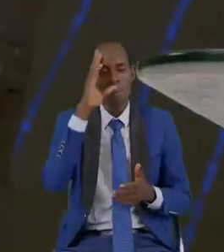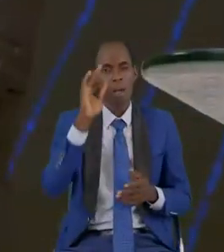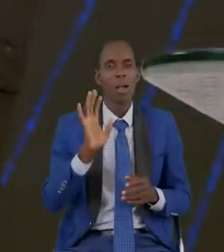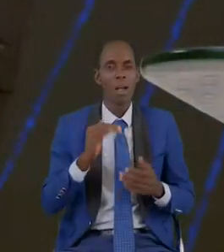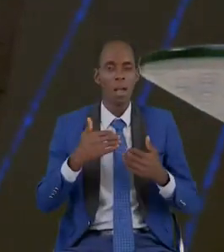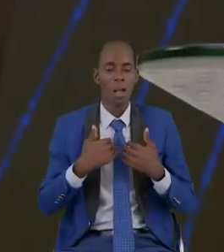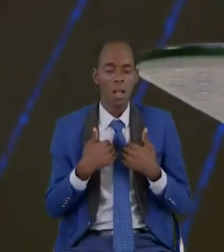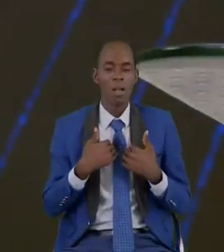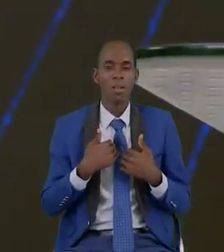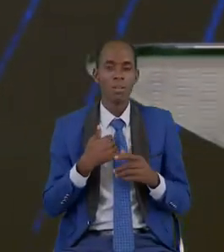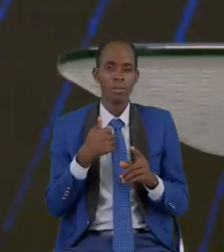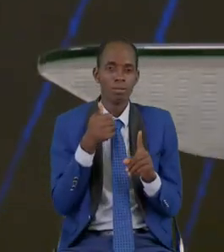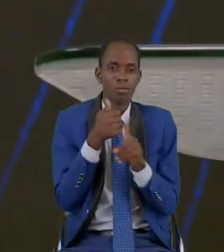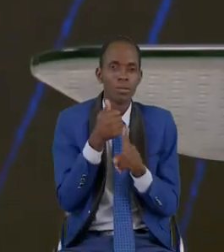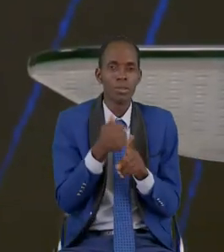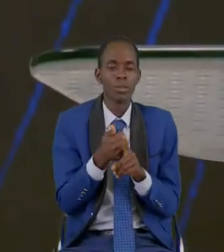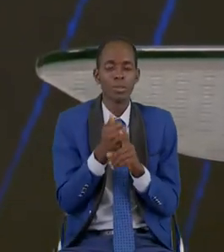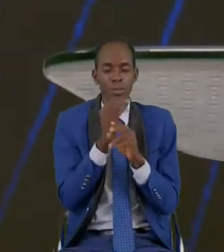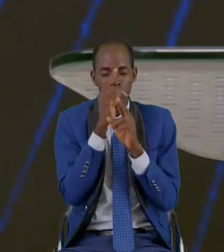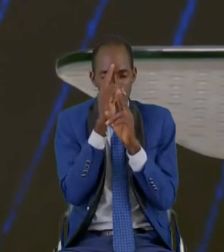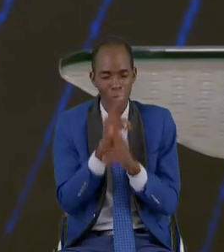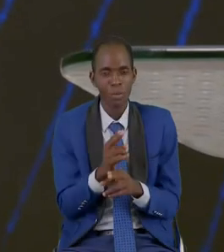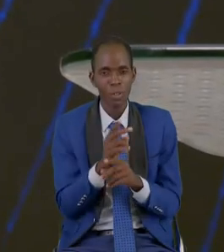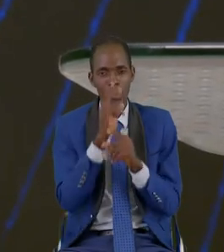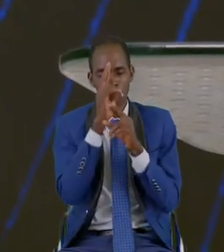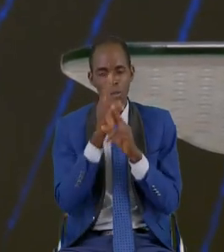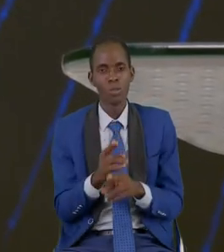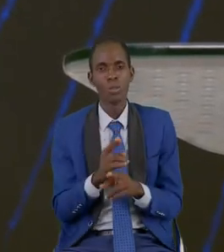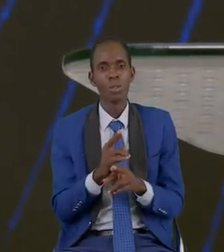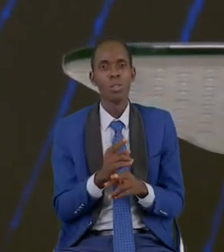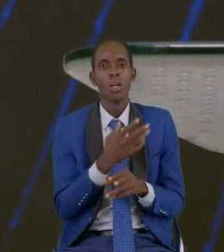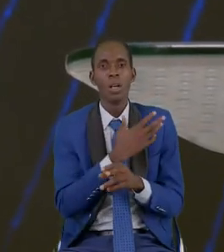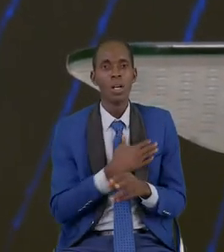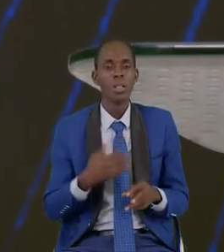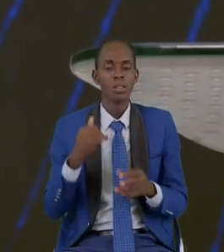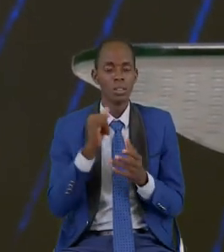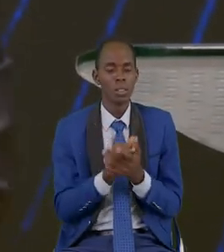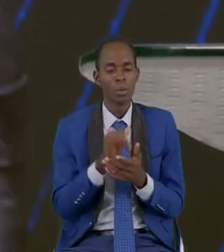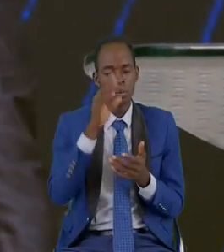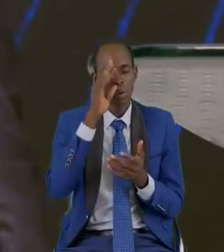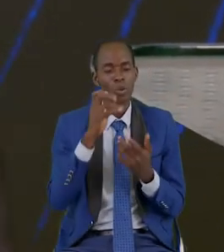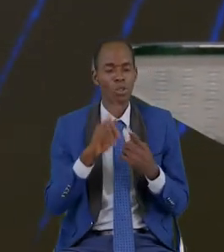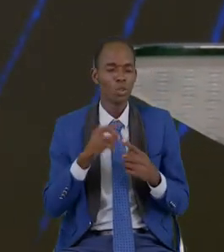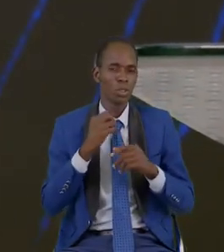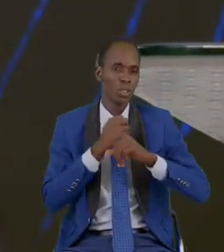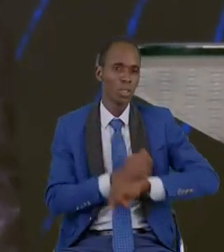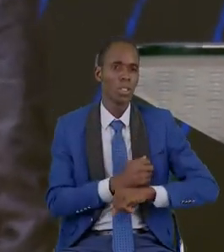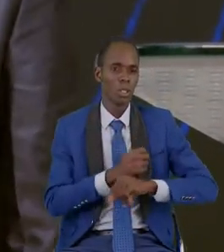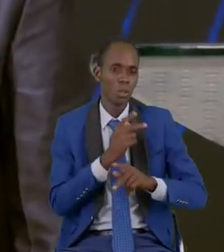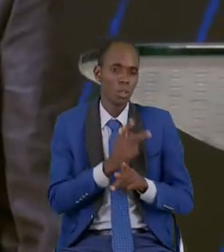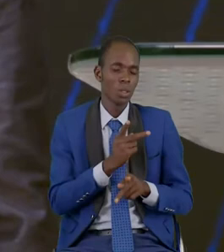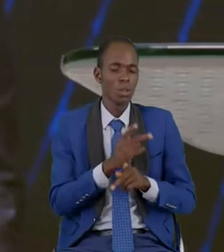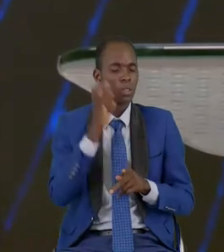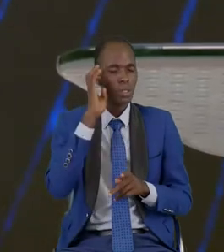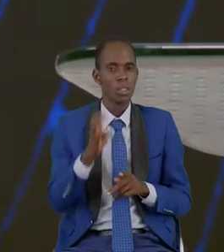to guard and protect, he wants to guard his self-esteem. So if you're going to